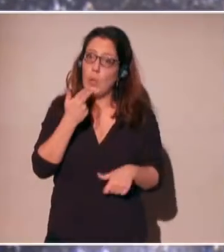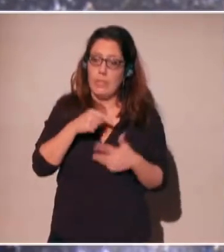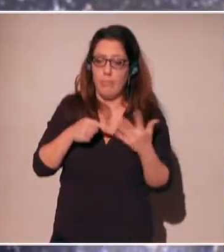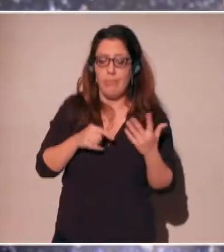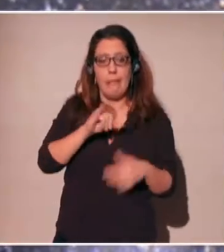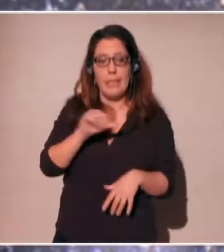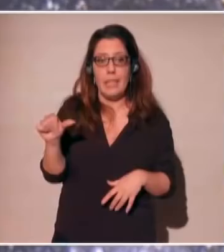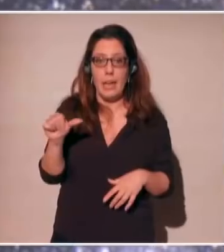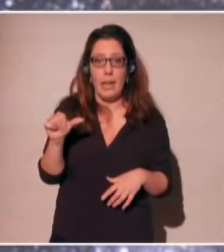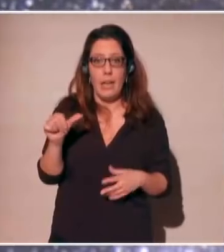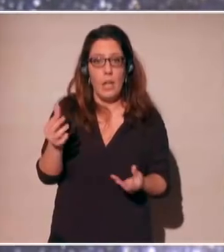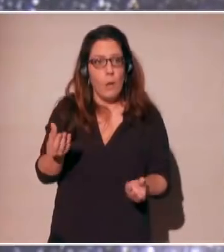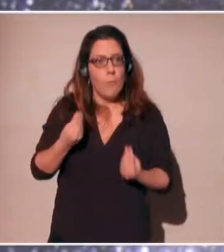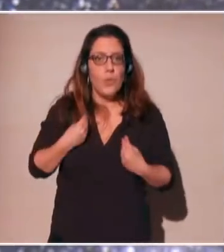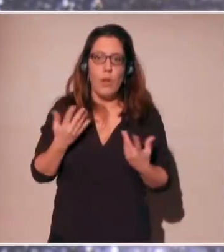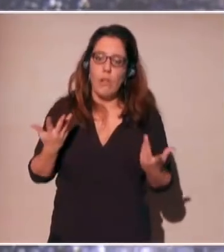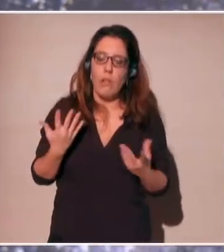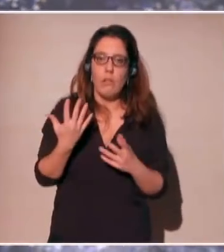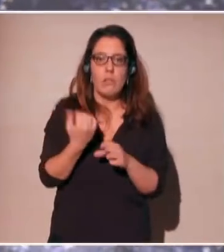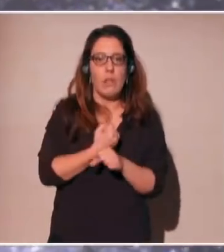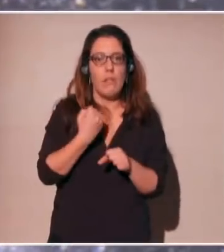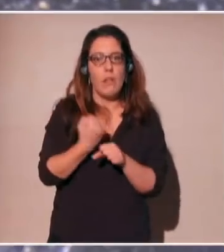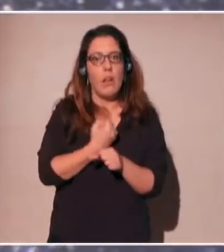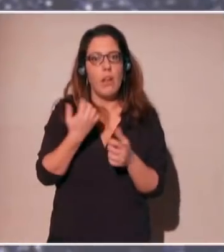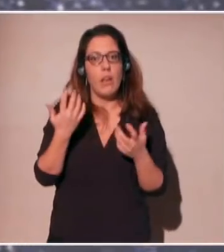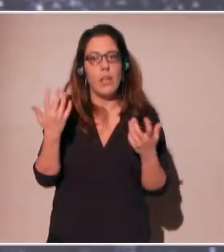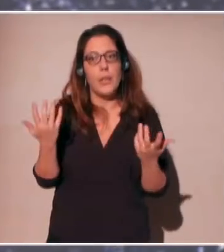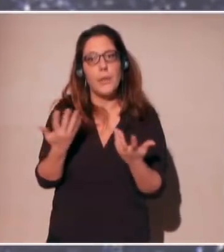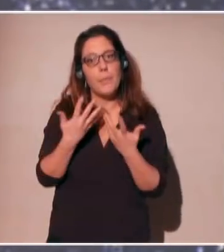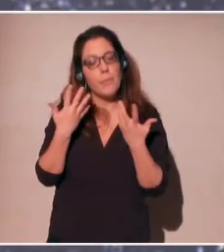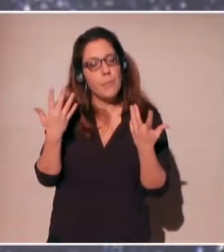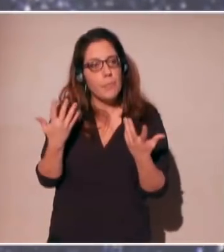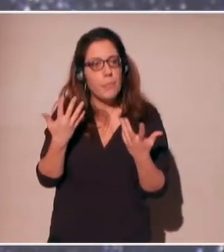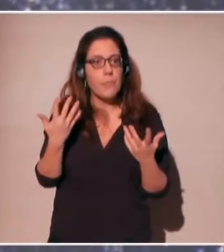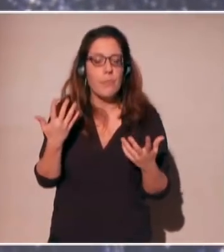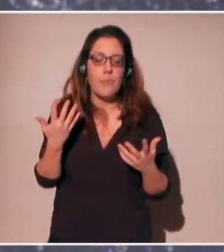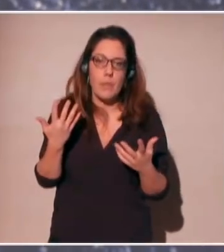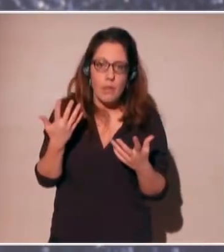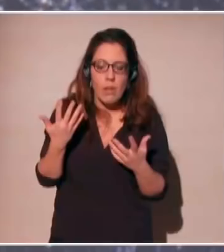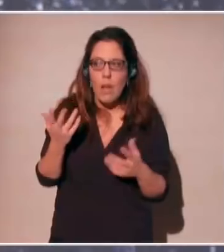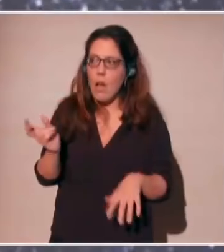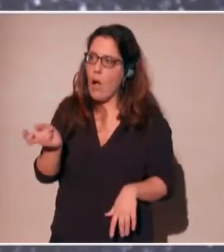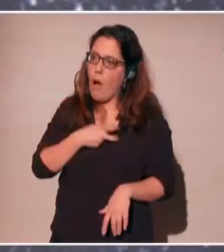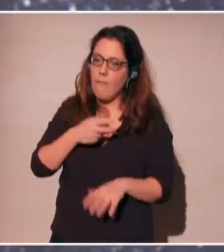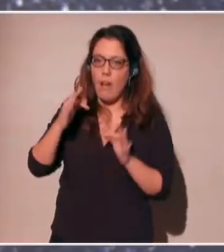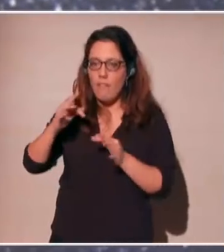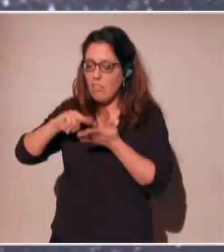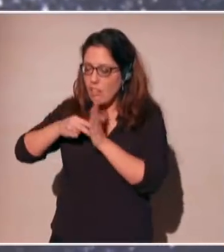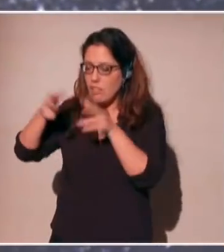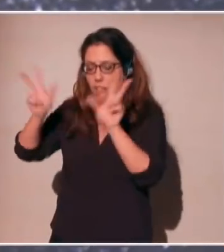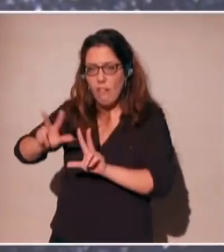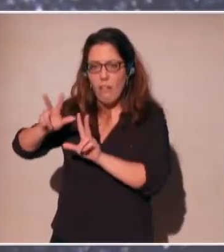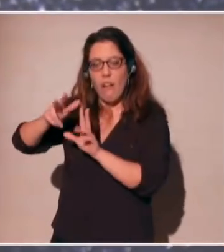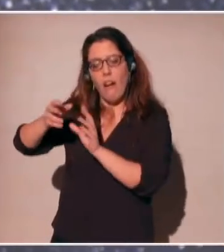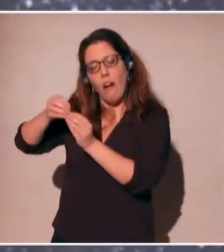privilege to go away with the technical component of our work and focus on what we really went to med school to do, to help